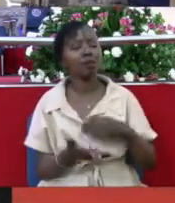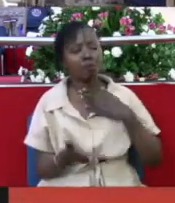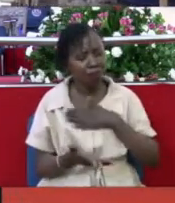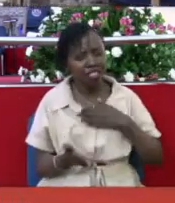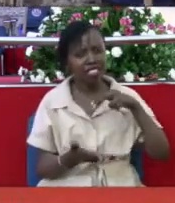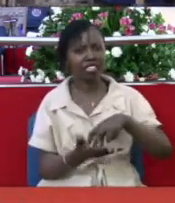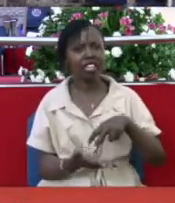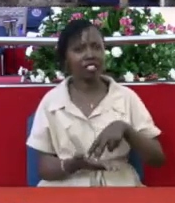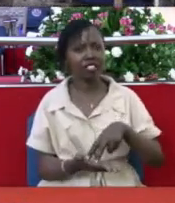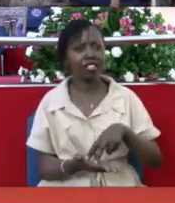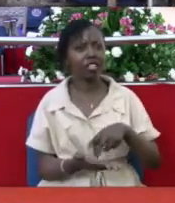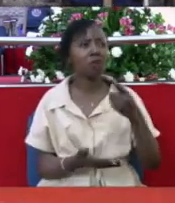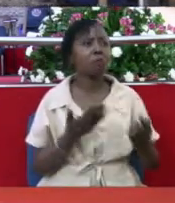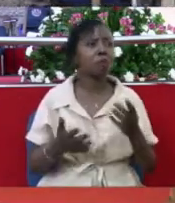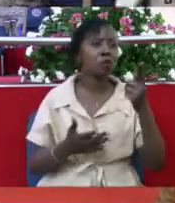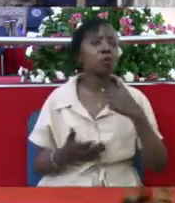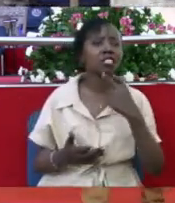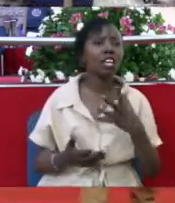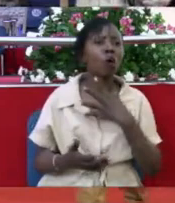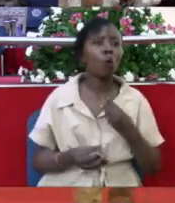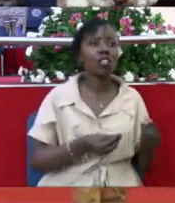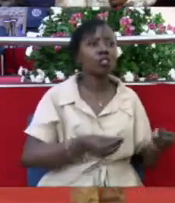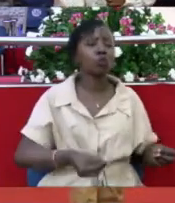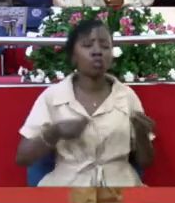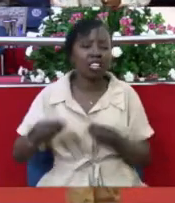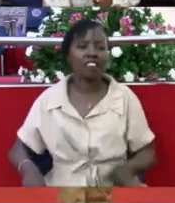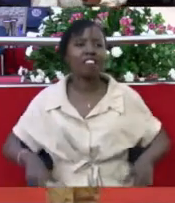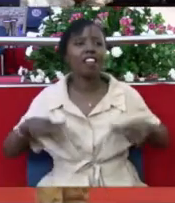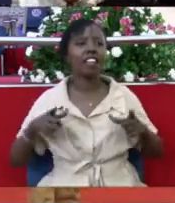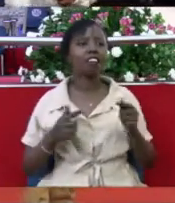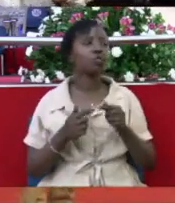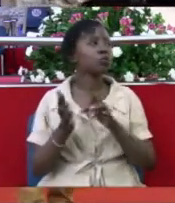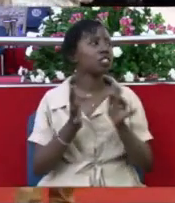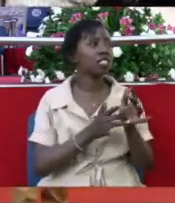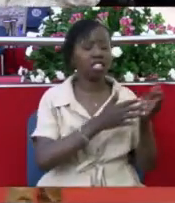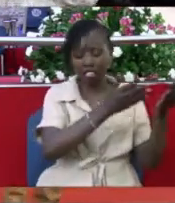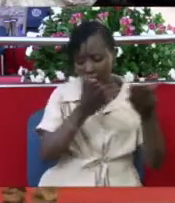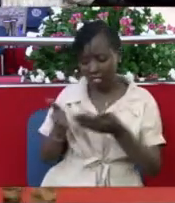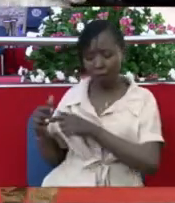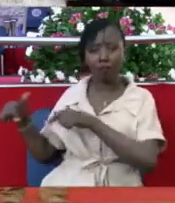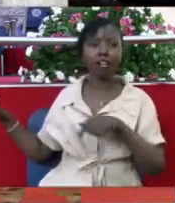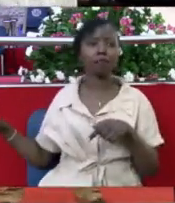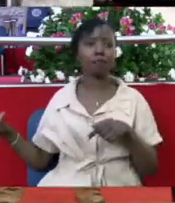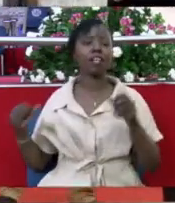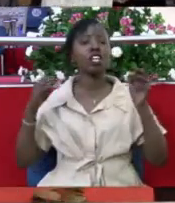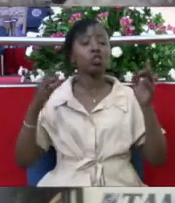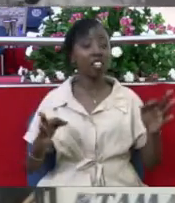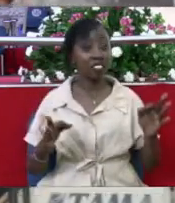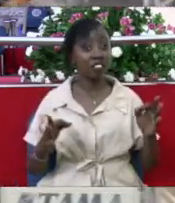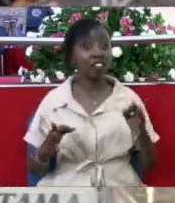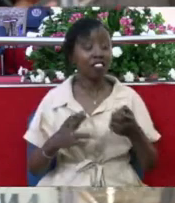saying, I want to give my life to Jesus. Run to the front. If you're restarting, you're standing up.